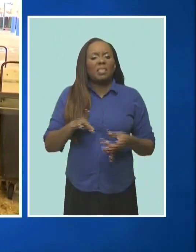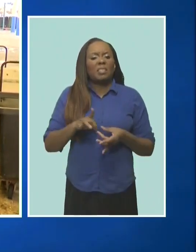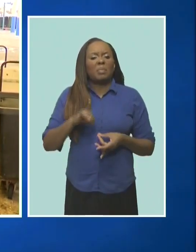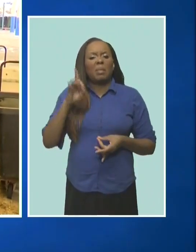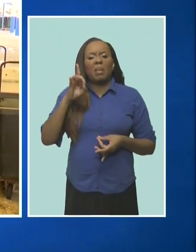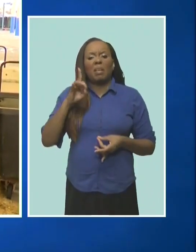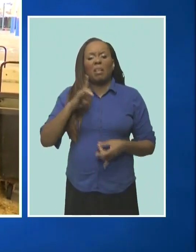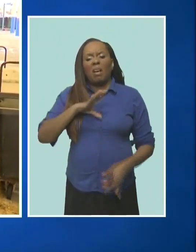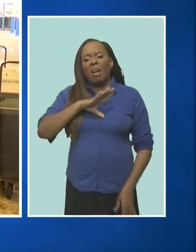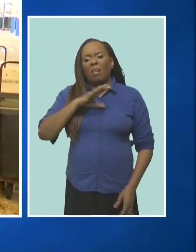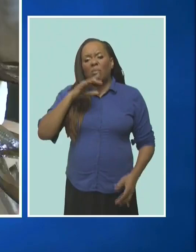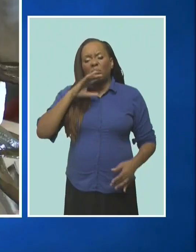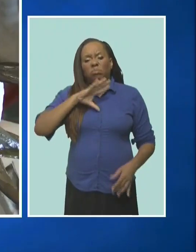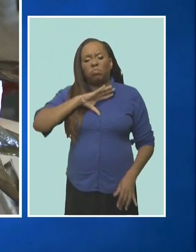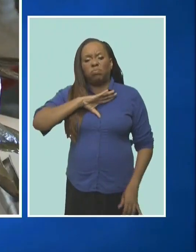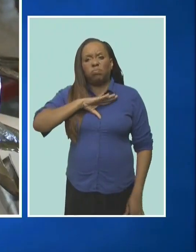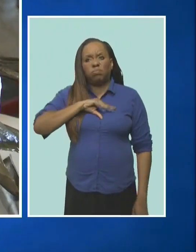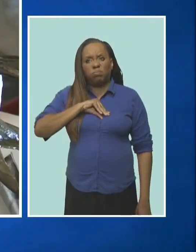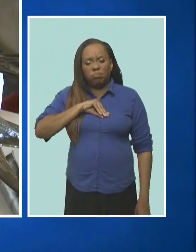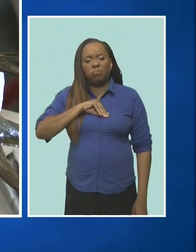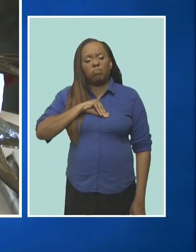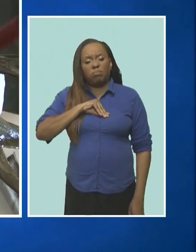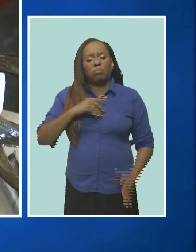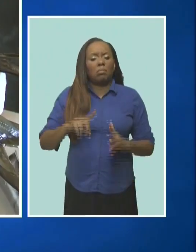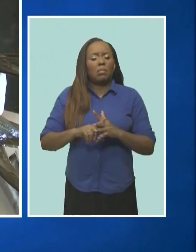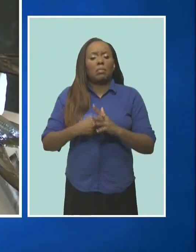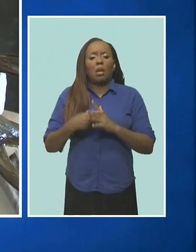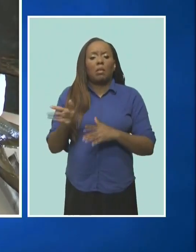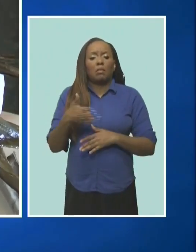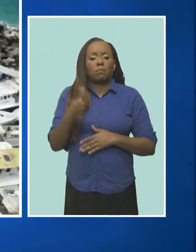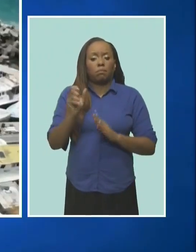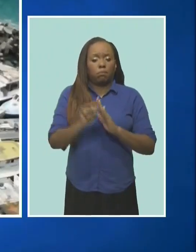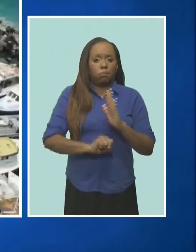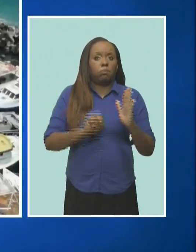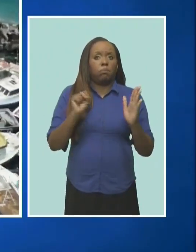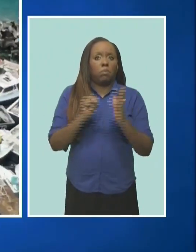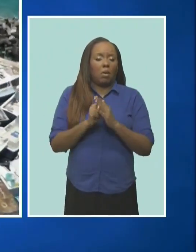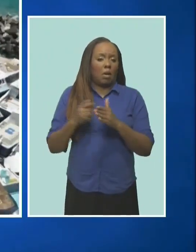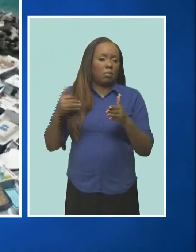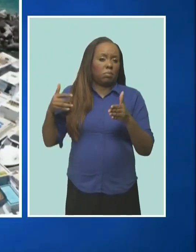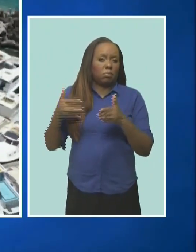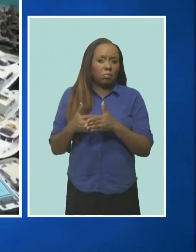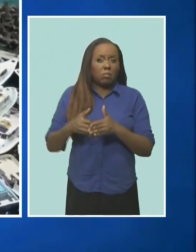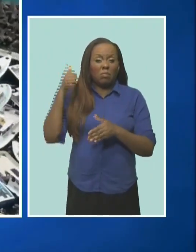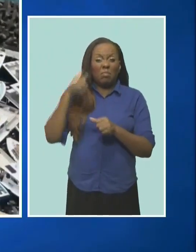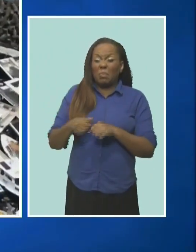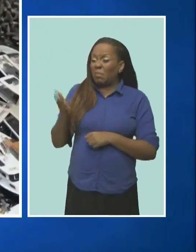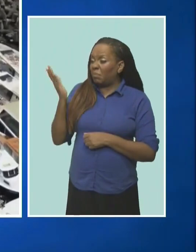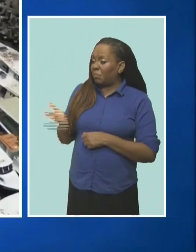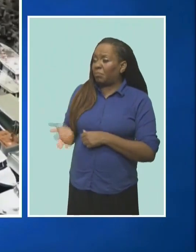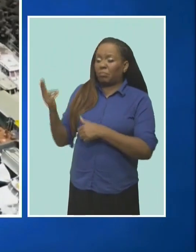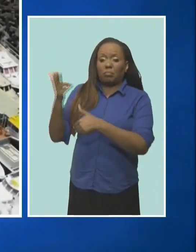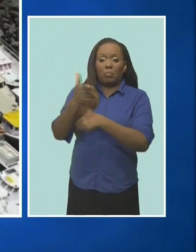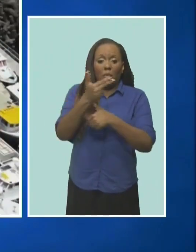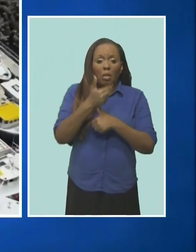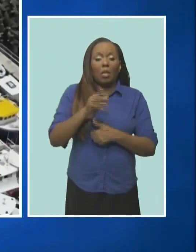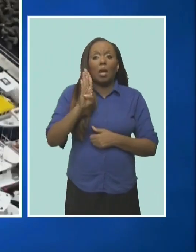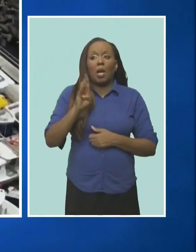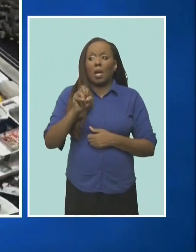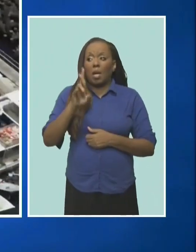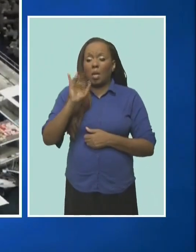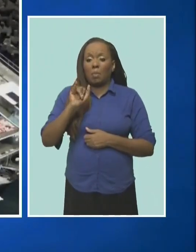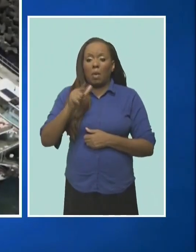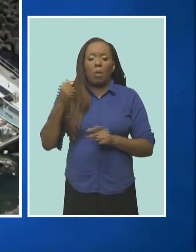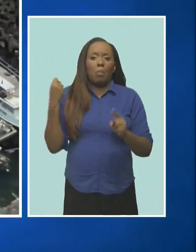down, especially as the start of the fishing season draws nearer. The industry was devastated by the passing of Hurricane Beryl at the start